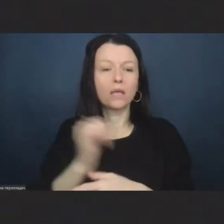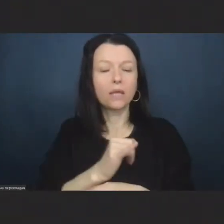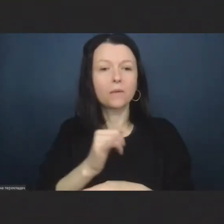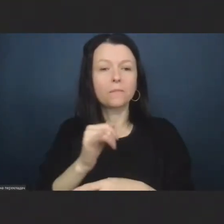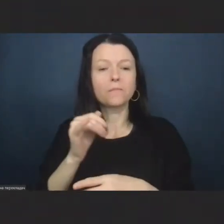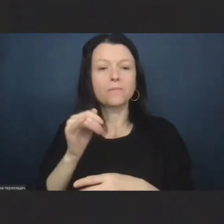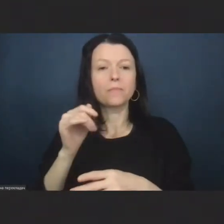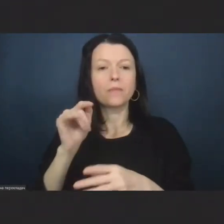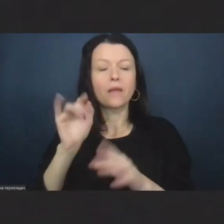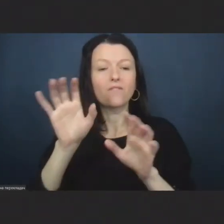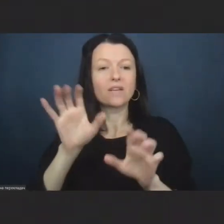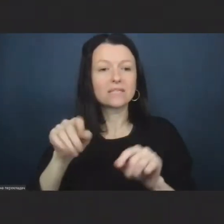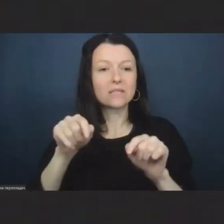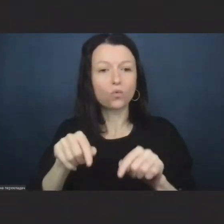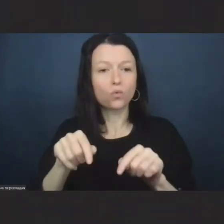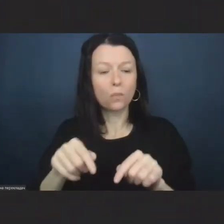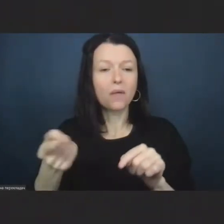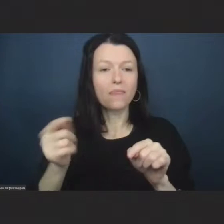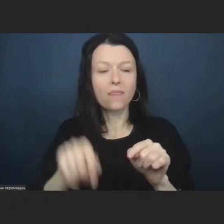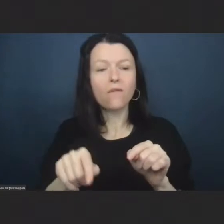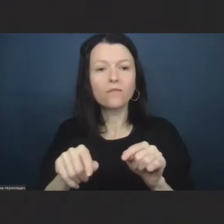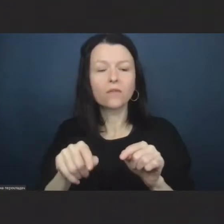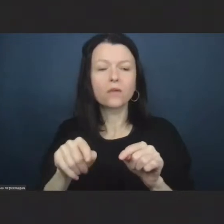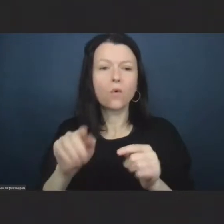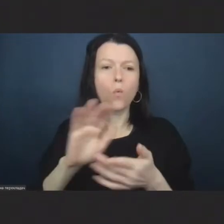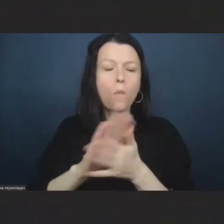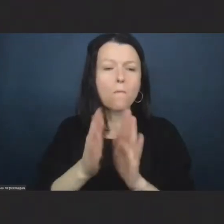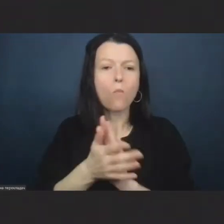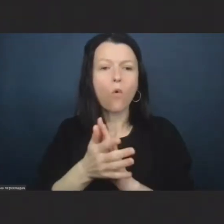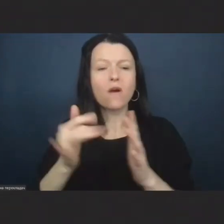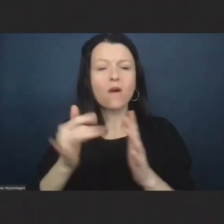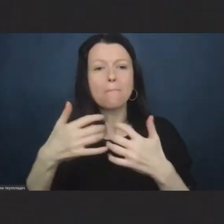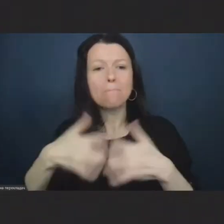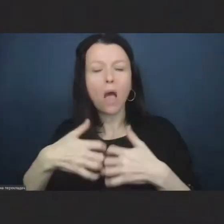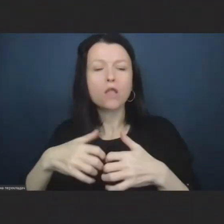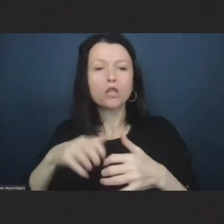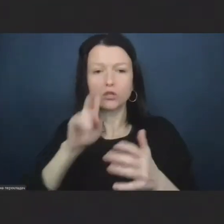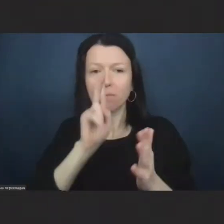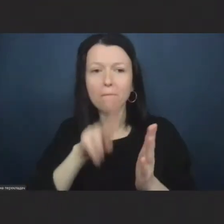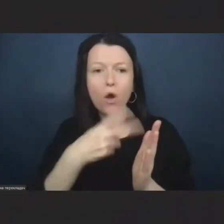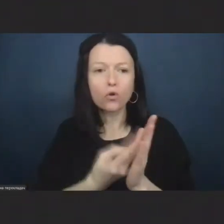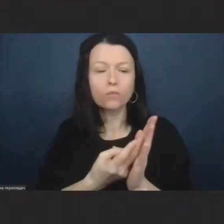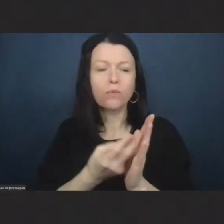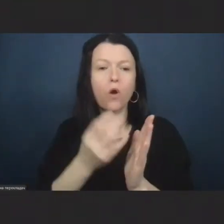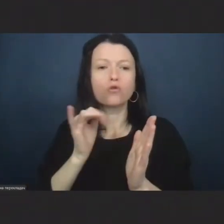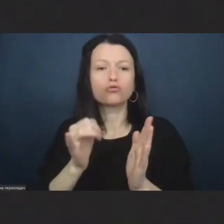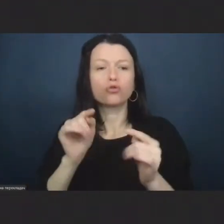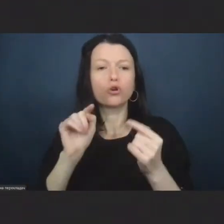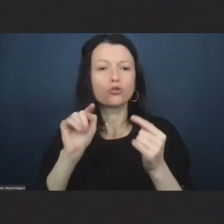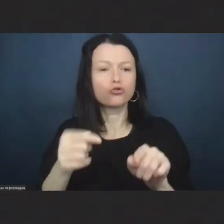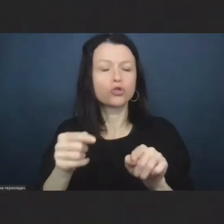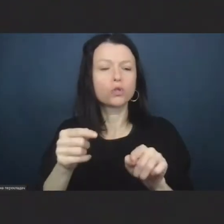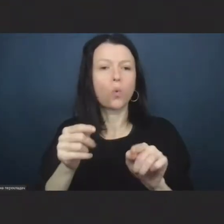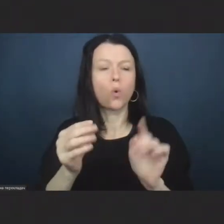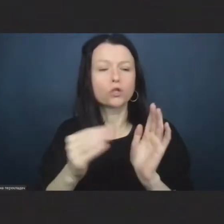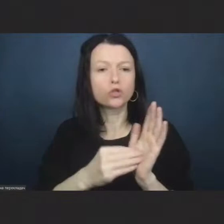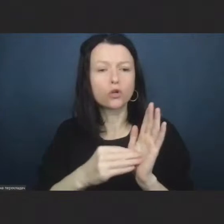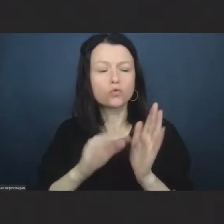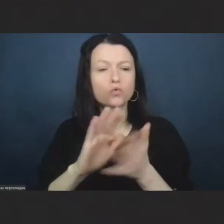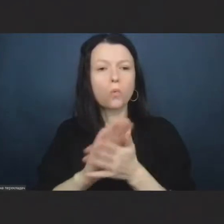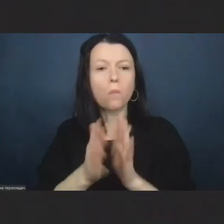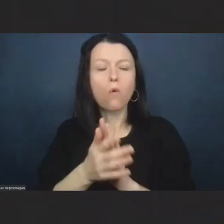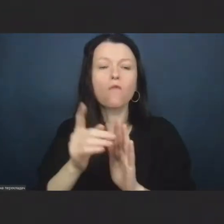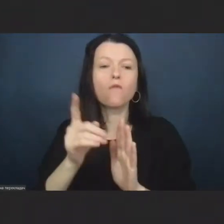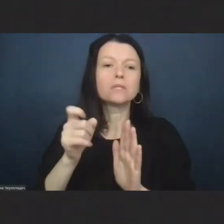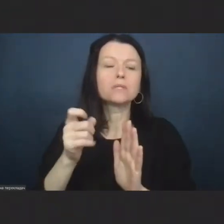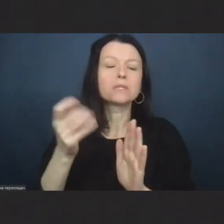situation or by the state of health. Such mechanisms have been provided for, and there are clear-cut